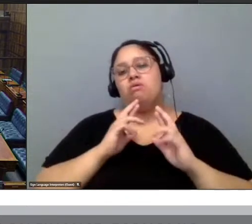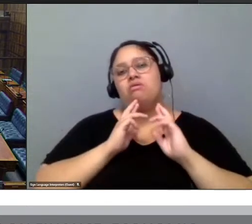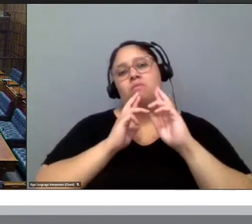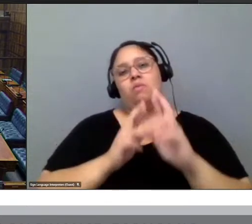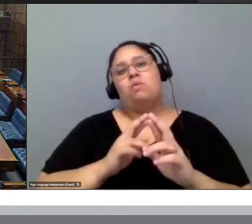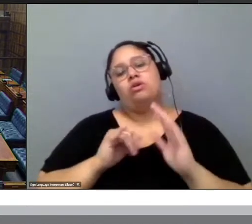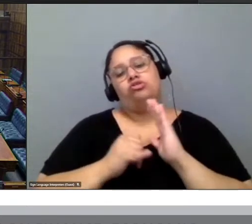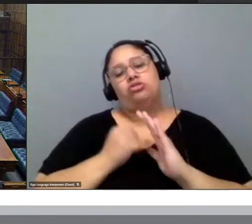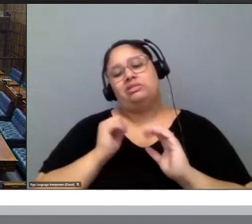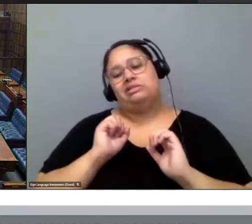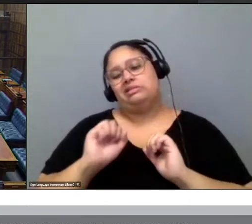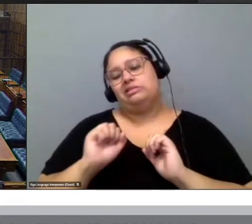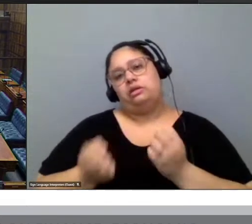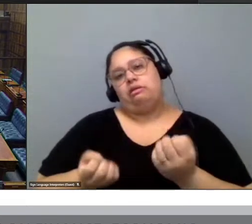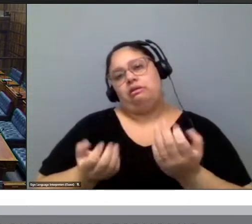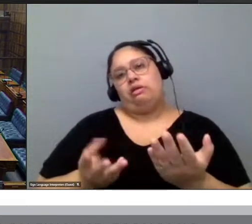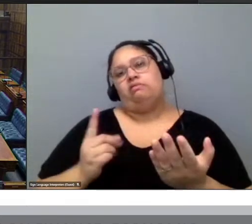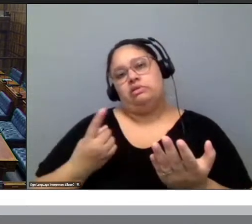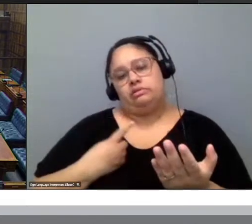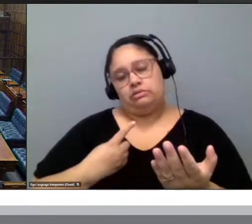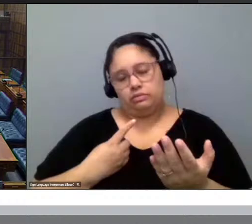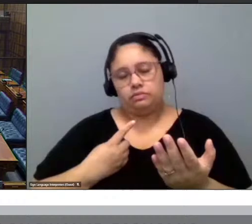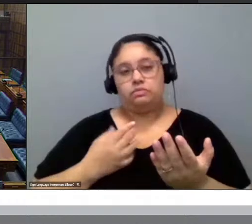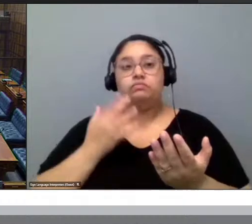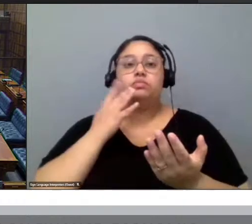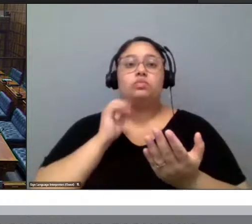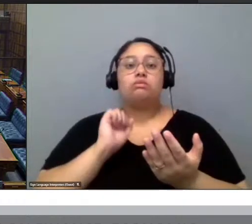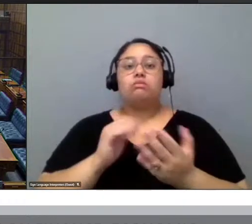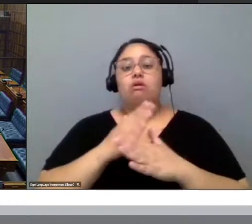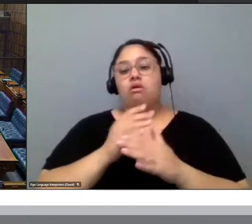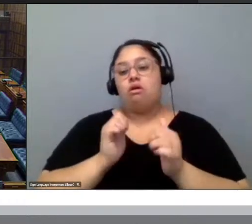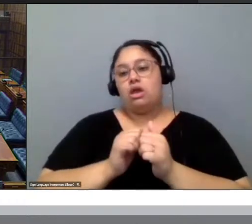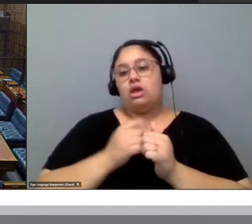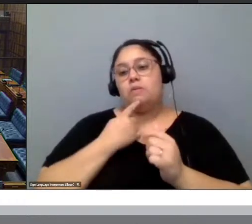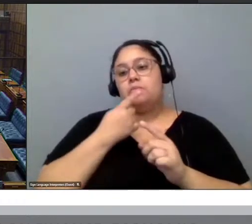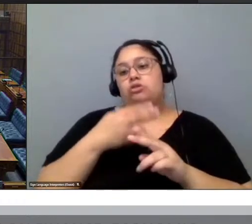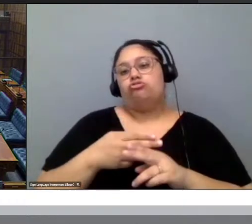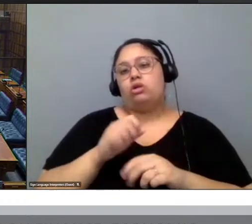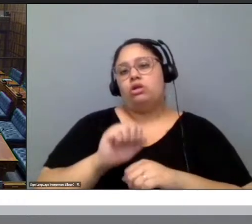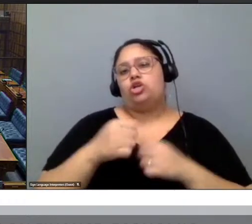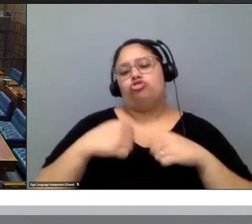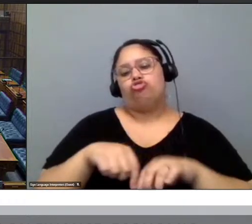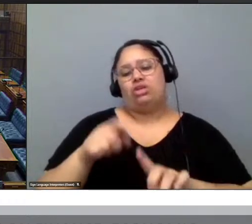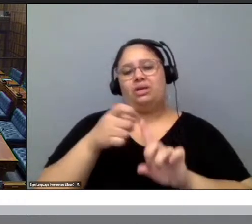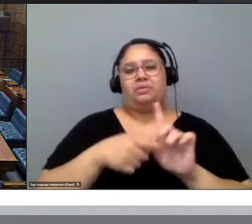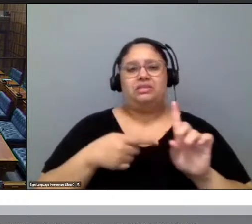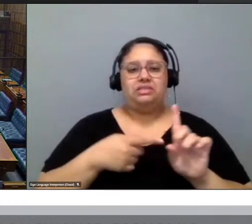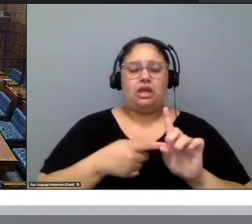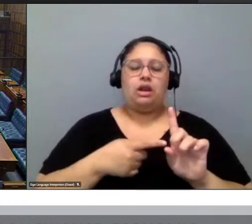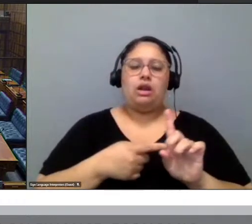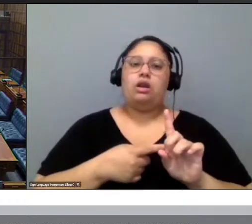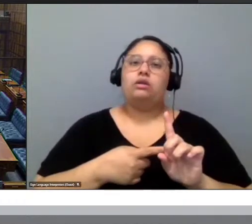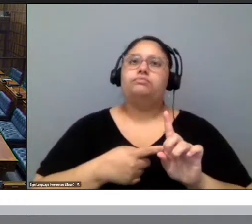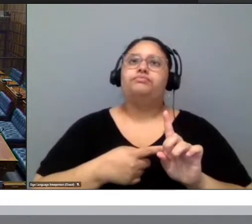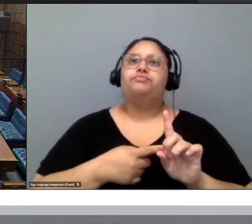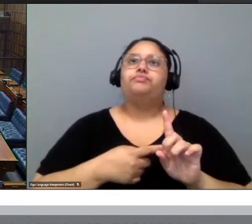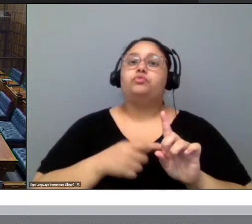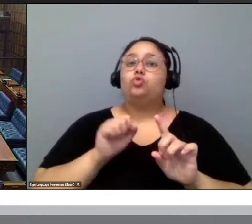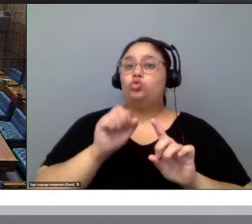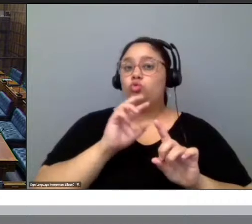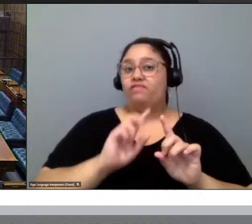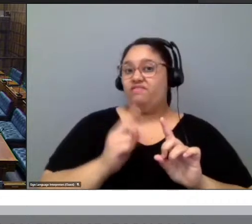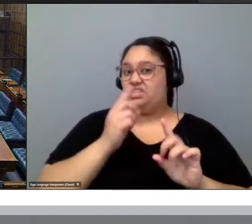that was just um being given and when the colleague mentions the chairperson uh are you